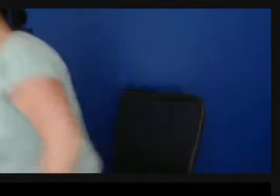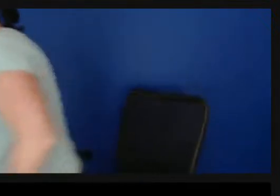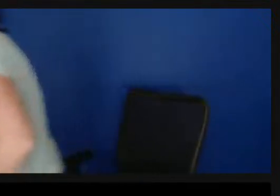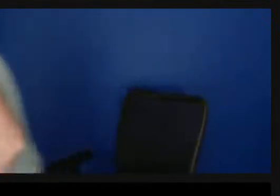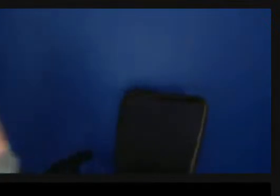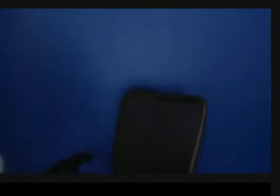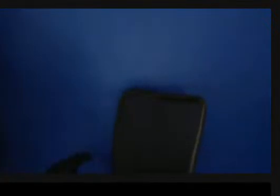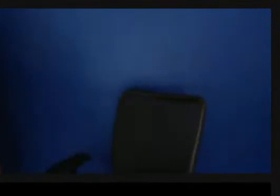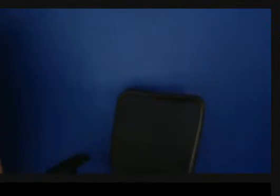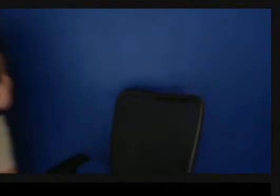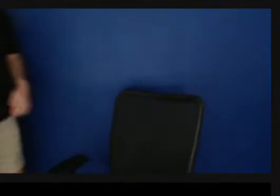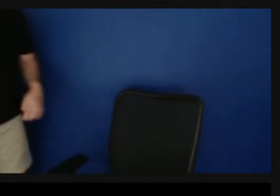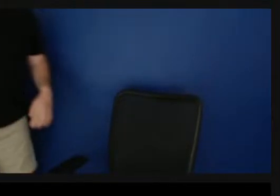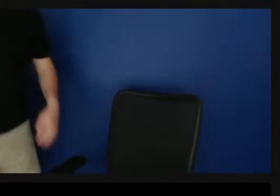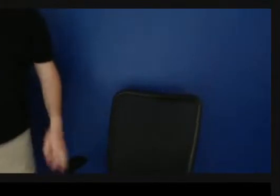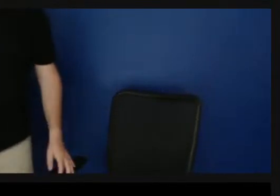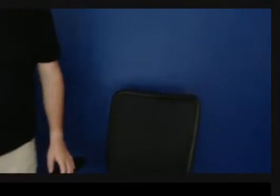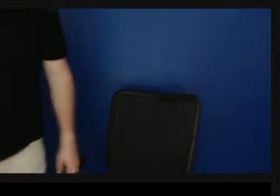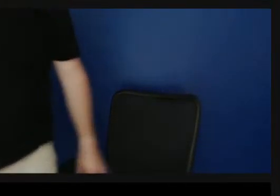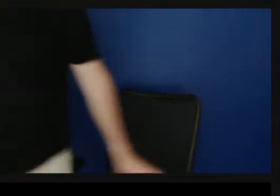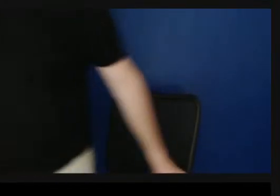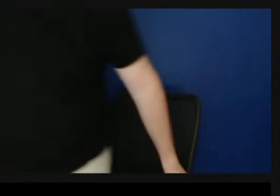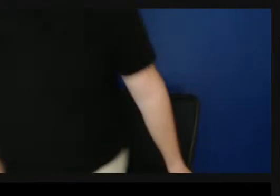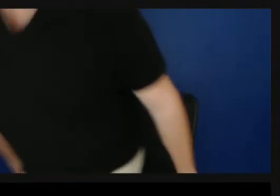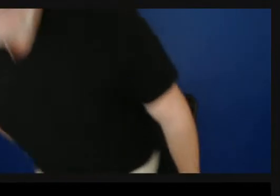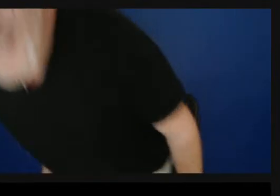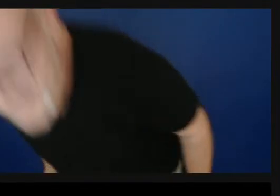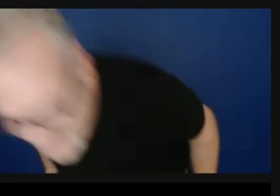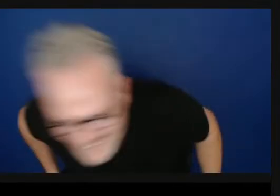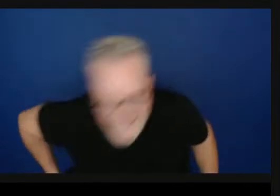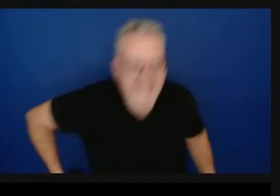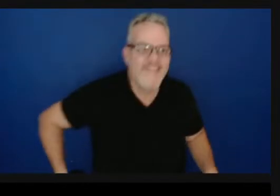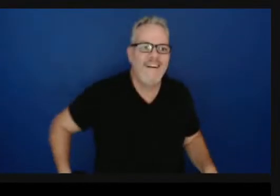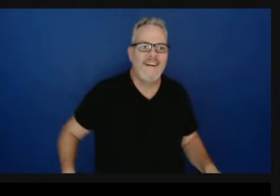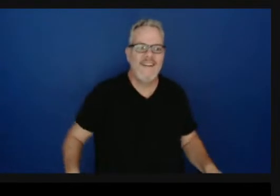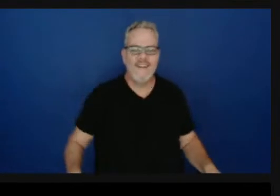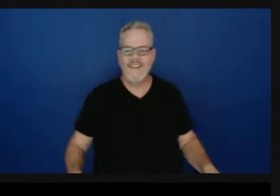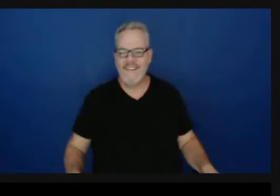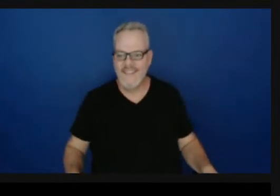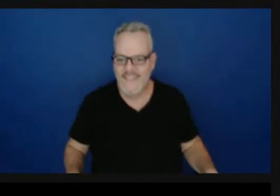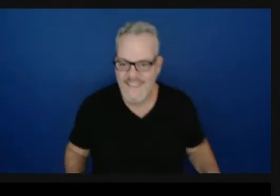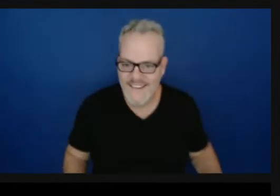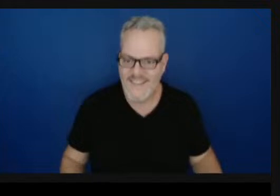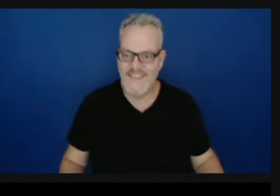And here is what one of those looks like. This is from Mount Rainier,